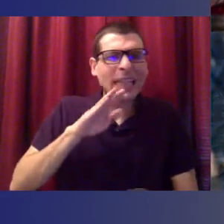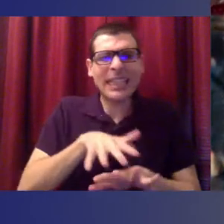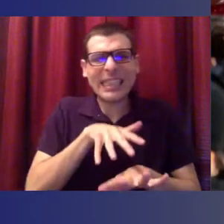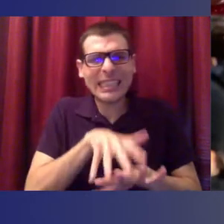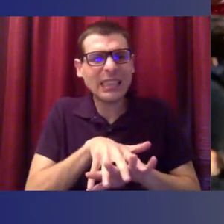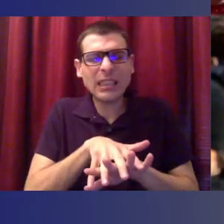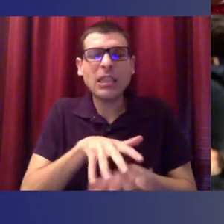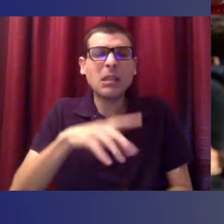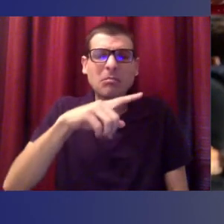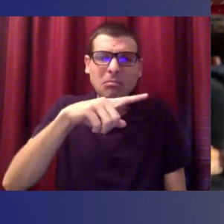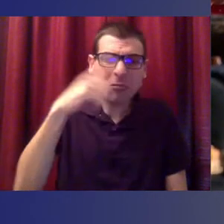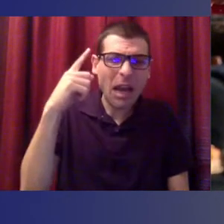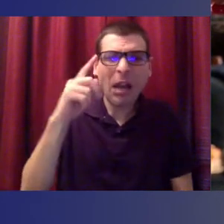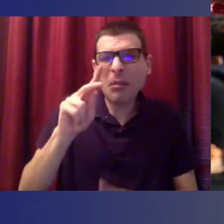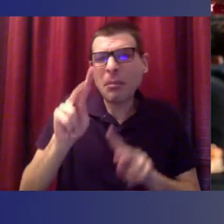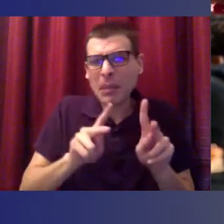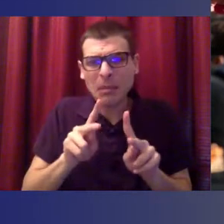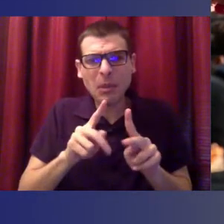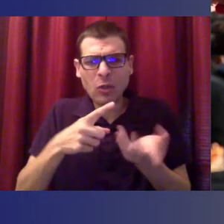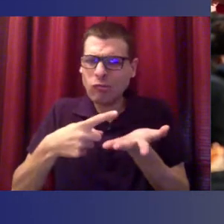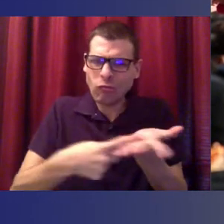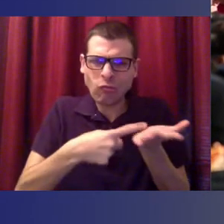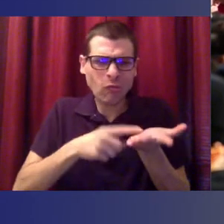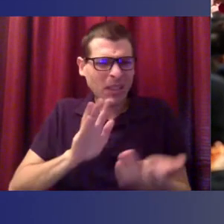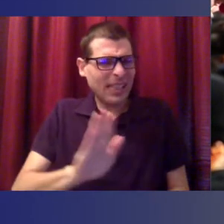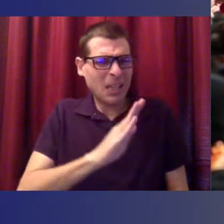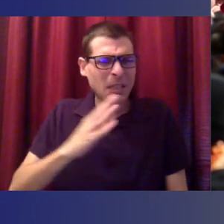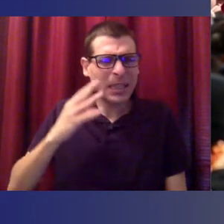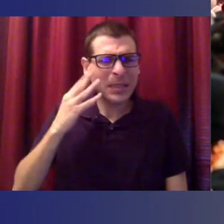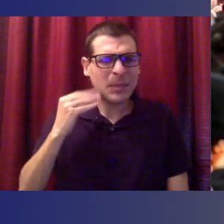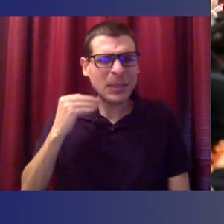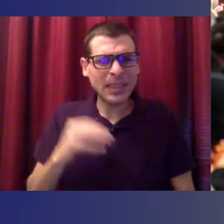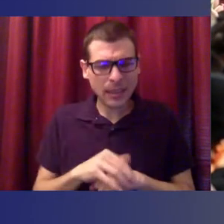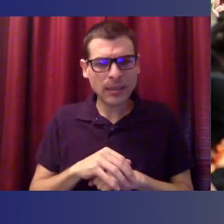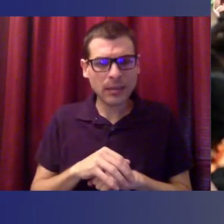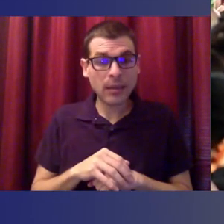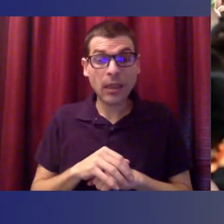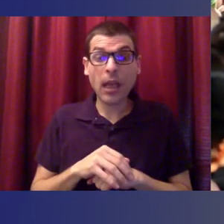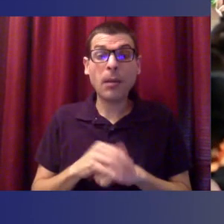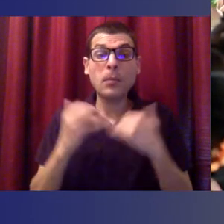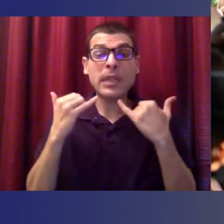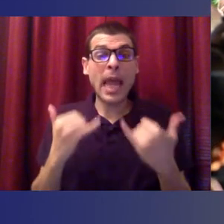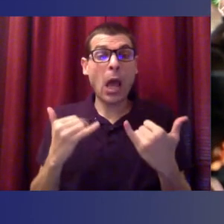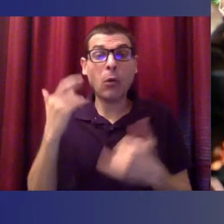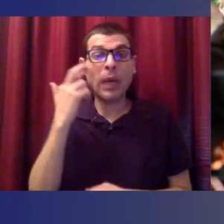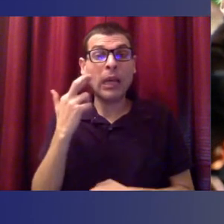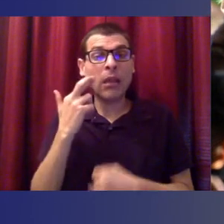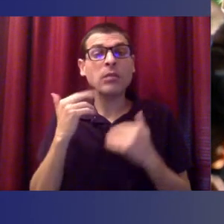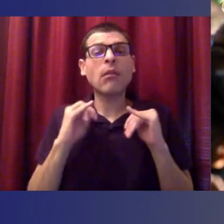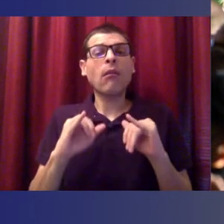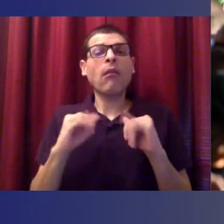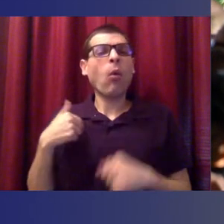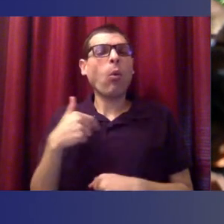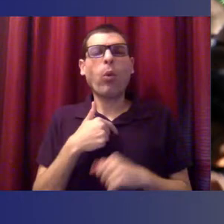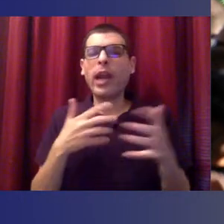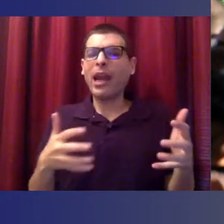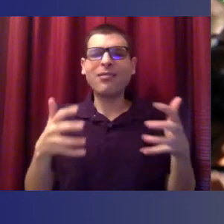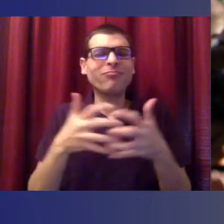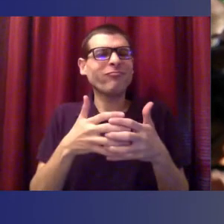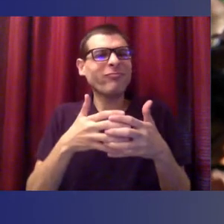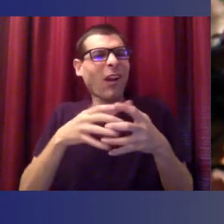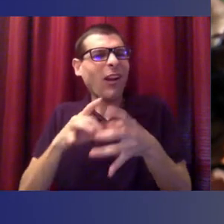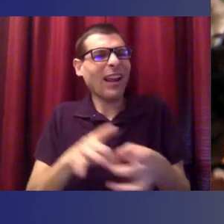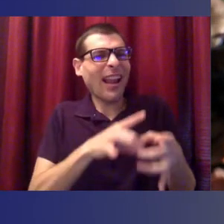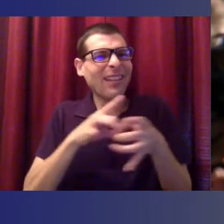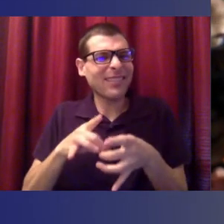color. And they have shown us that we are all interconnected. Combined, they have shown us that the health and well-being